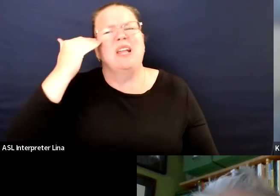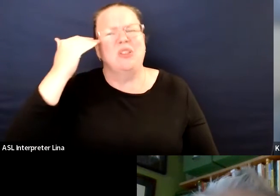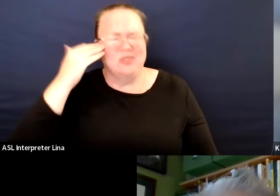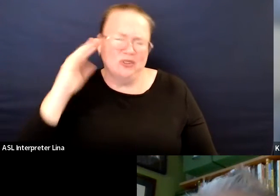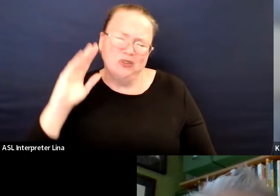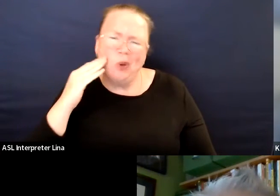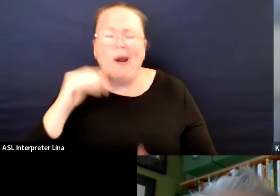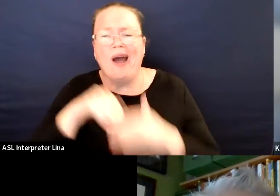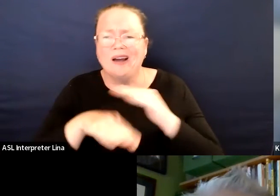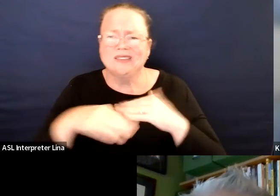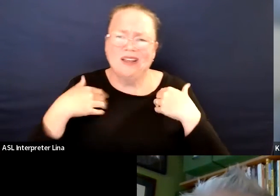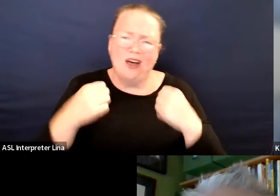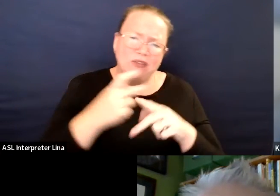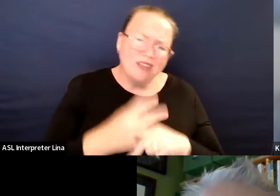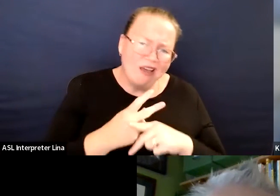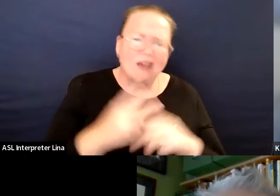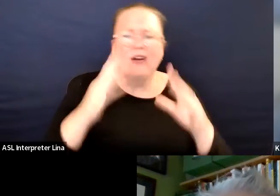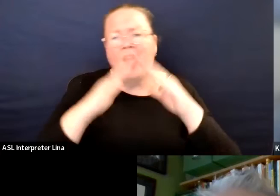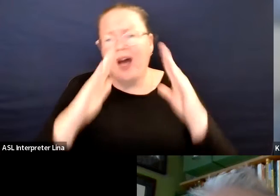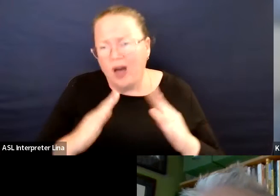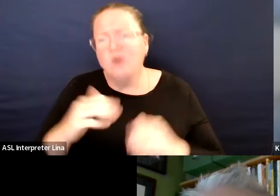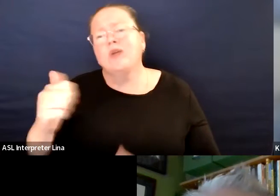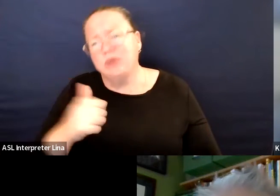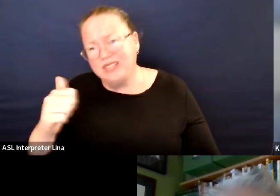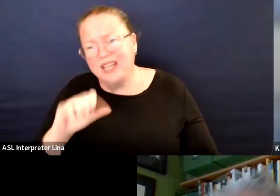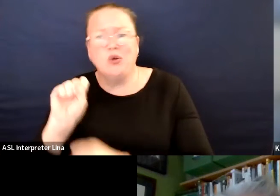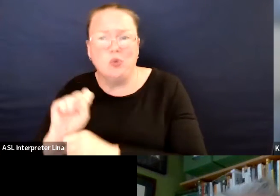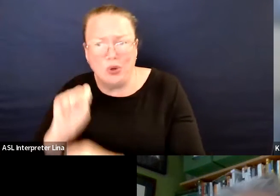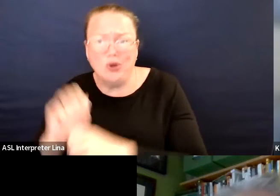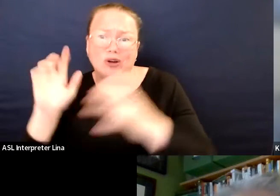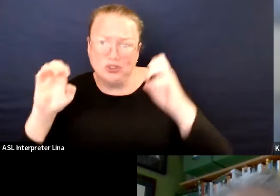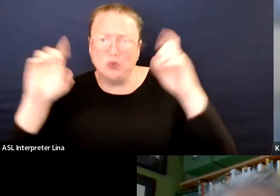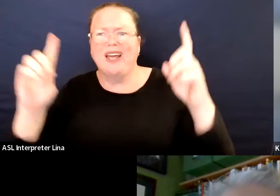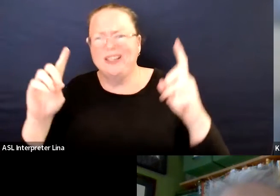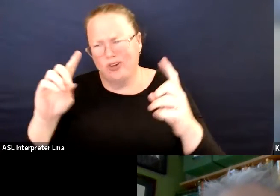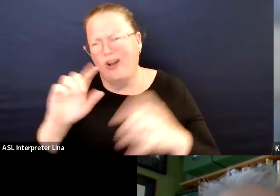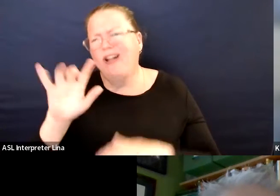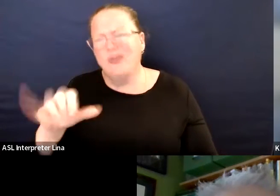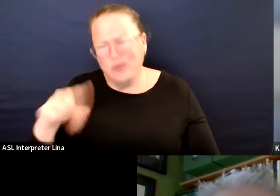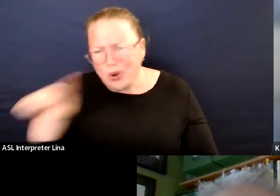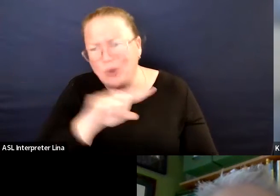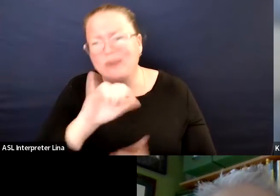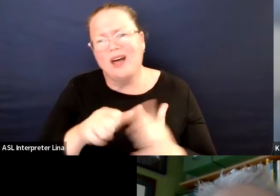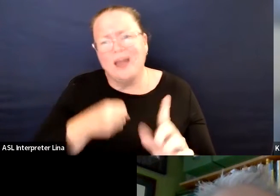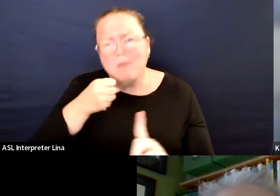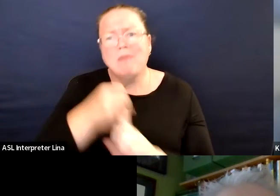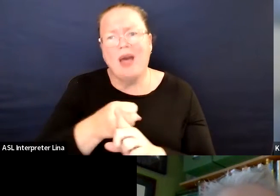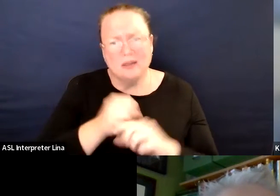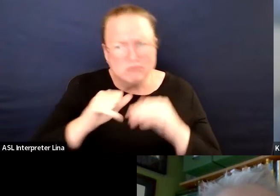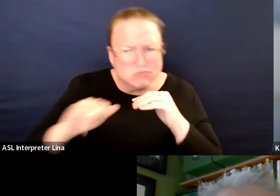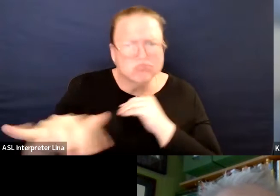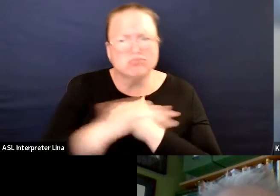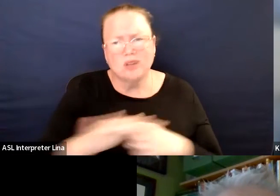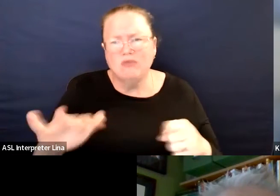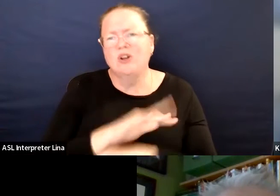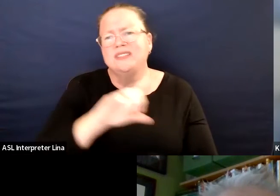to healthcare, housing, transportation, employment, education, all those things that impact the cross-disability